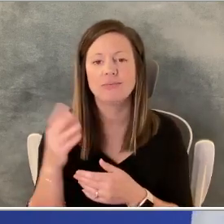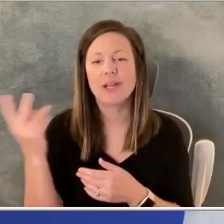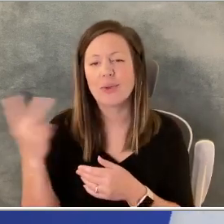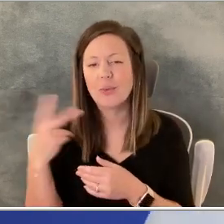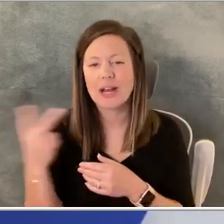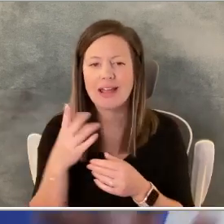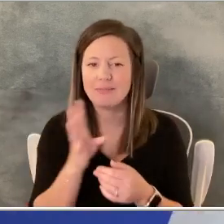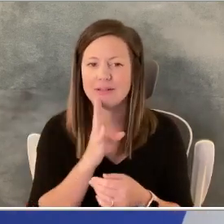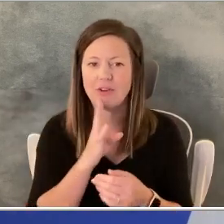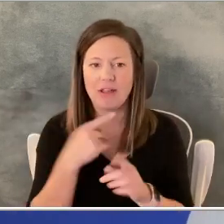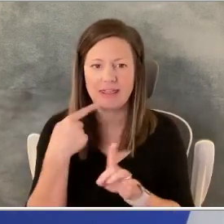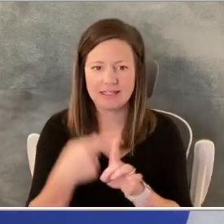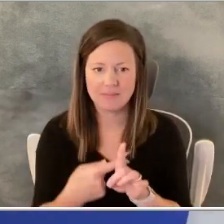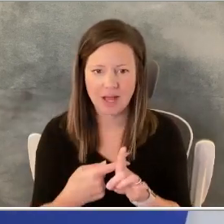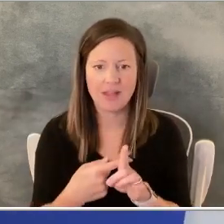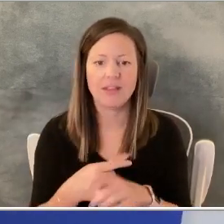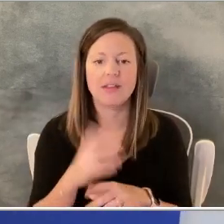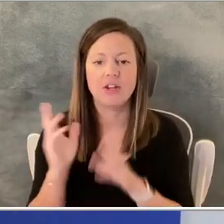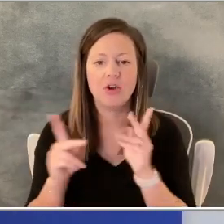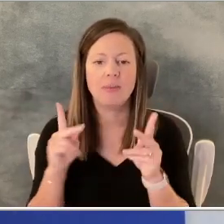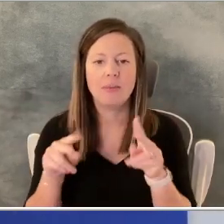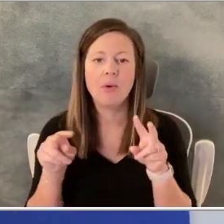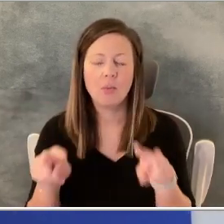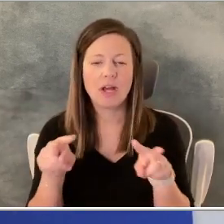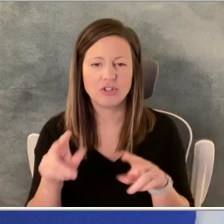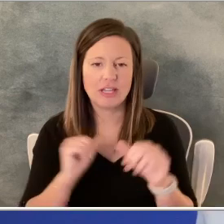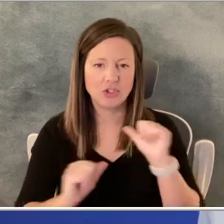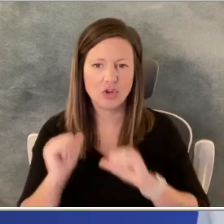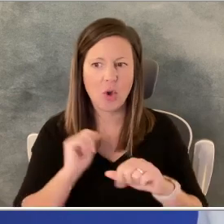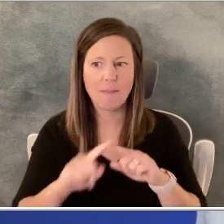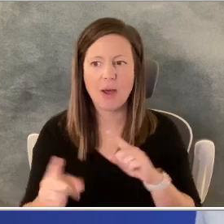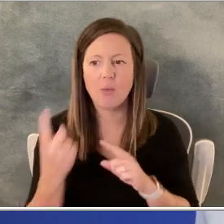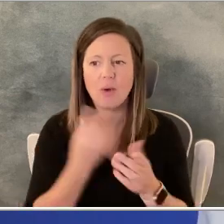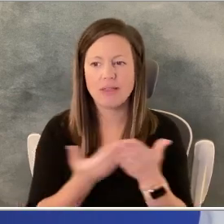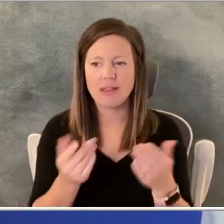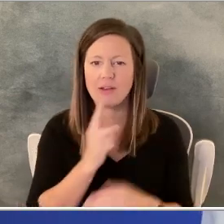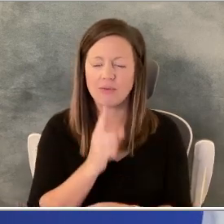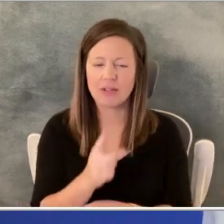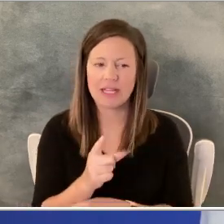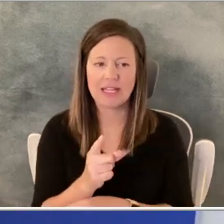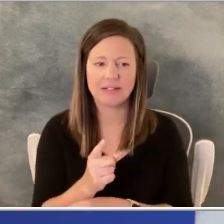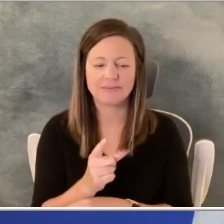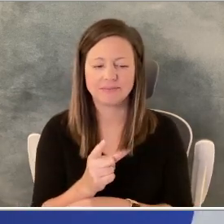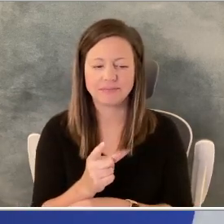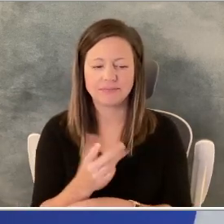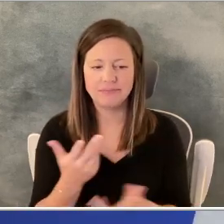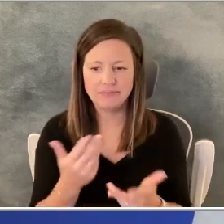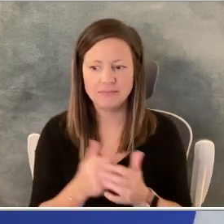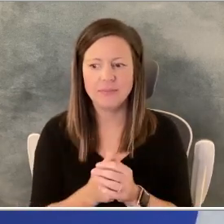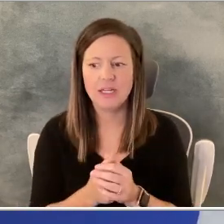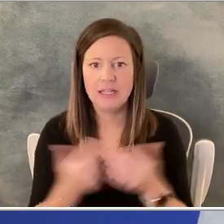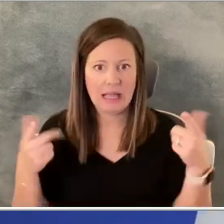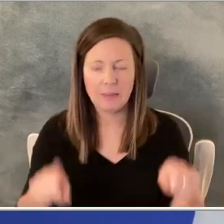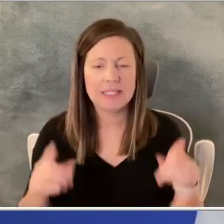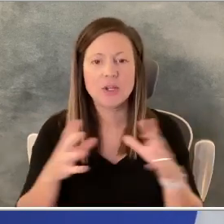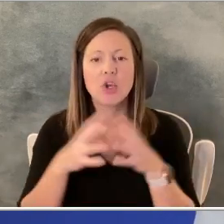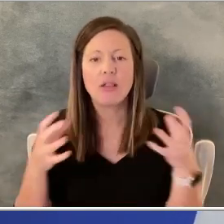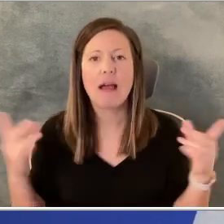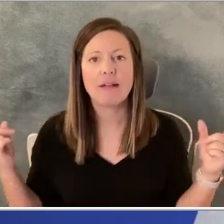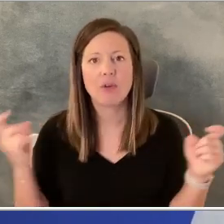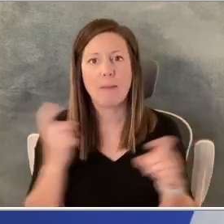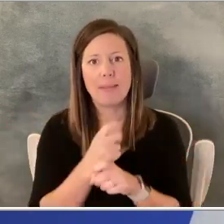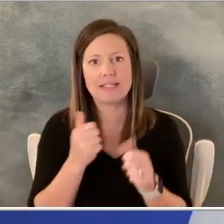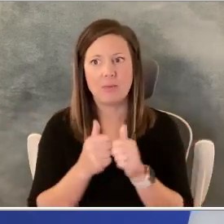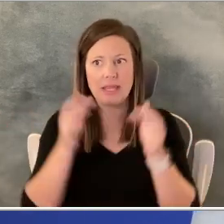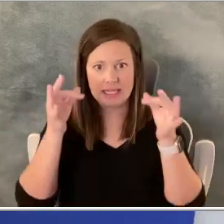entire month, if folks have been watching the show, I think one thing that really kind of comes through is there's a lot of complexity in the decision-making about